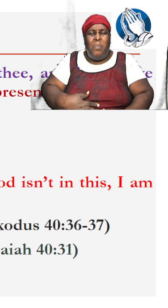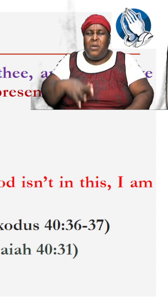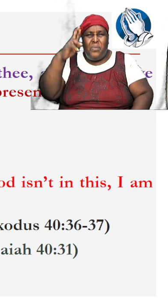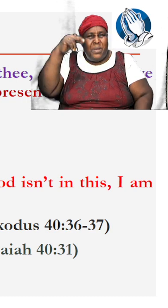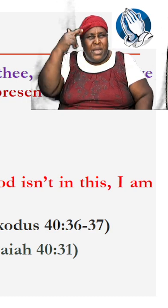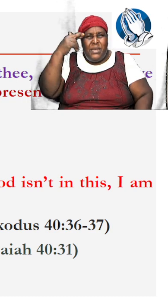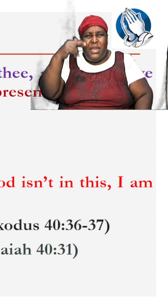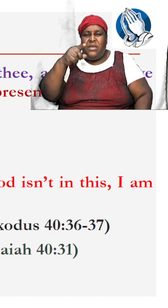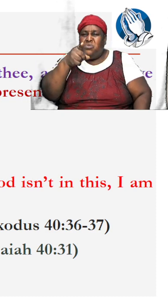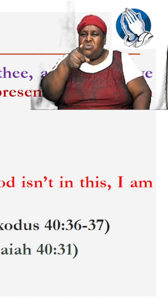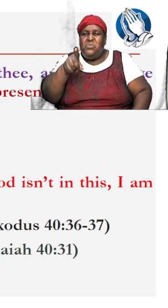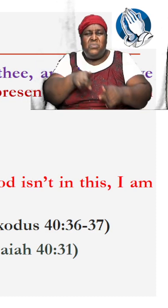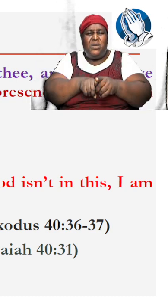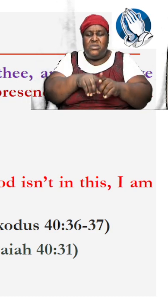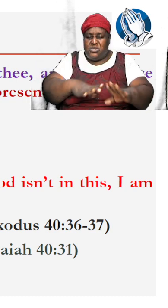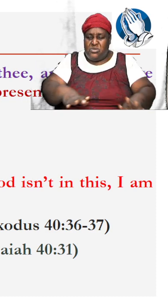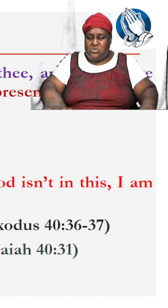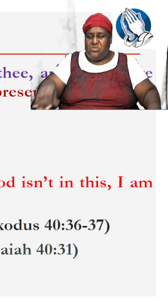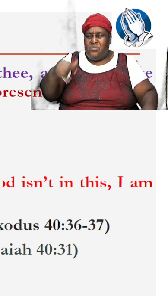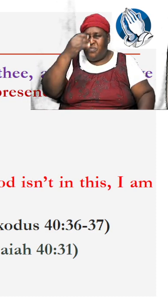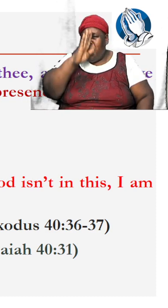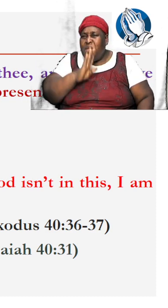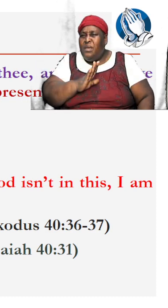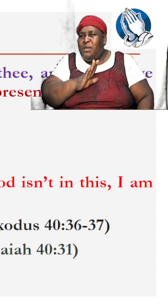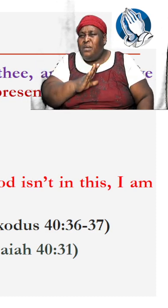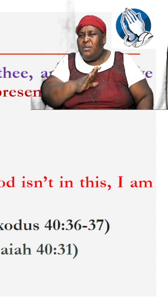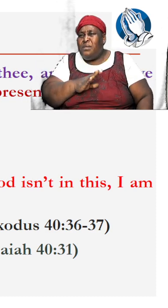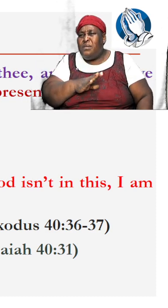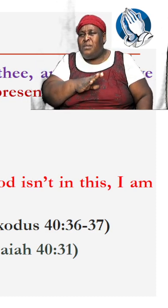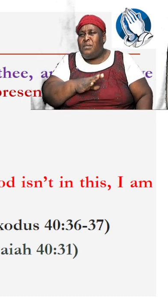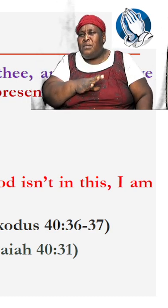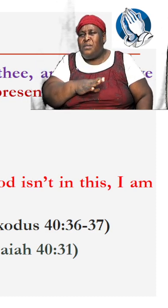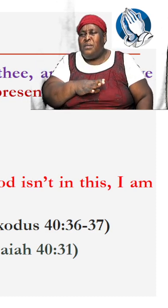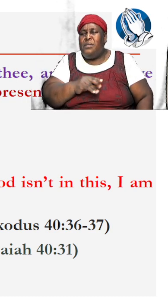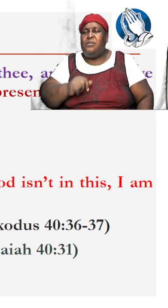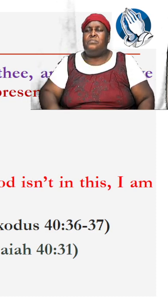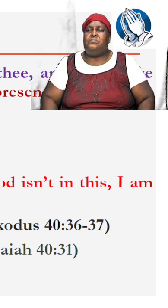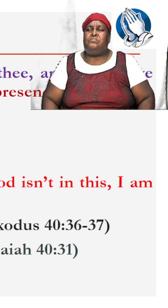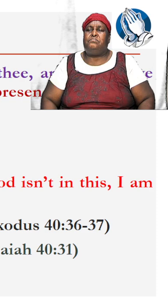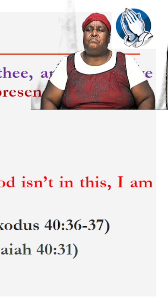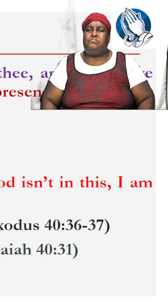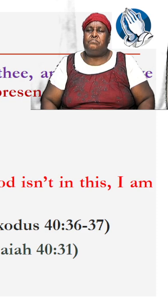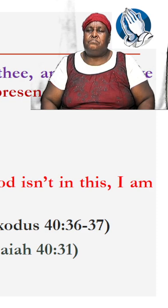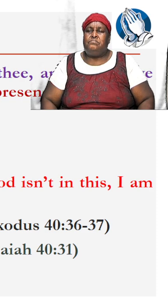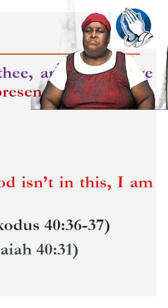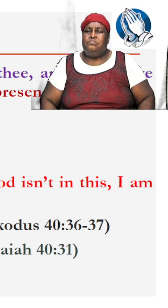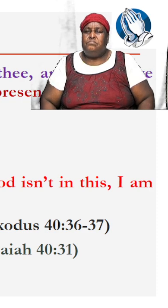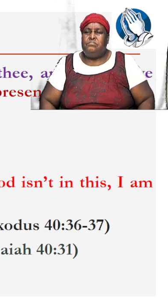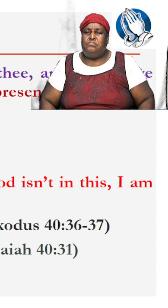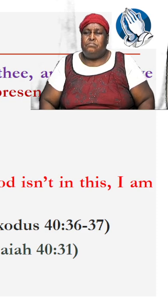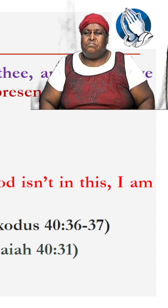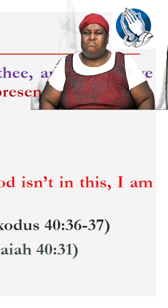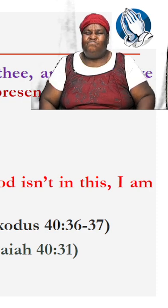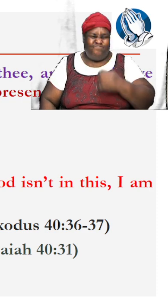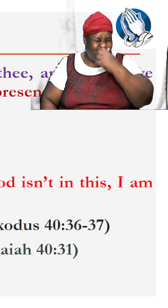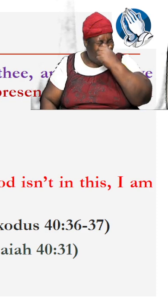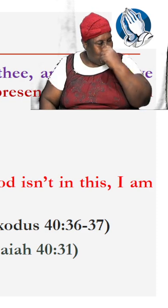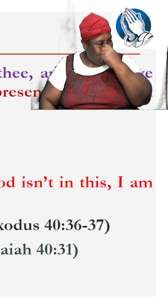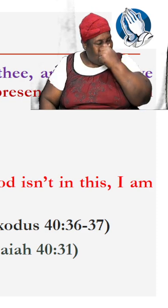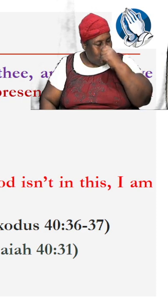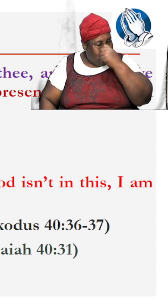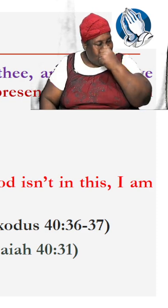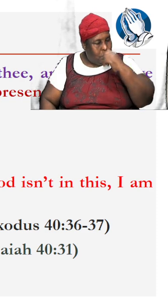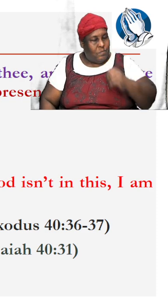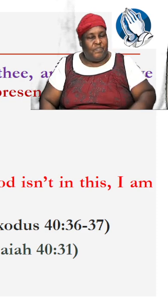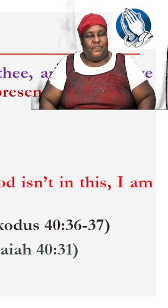recognizes you as a child of God. So it brings me to the next point in Exodus chapter 33 and verse 16. It